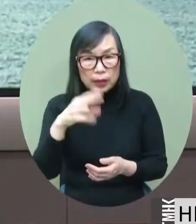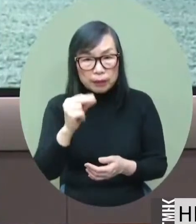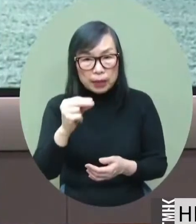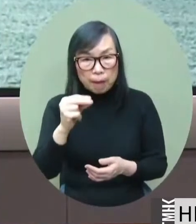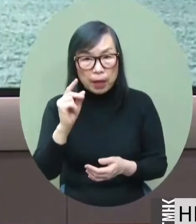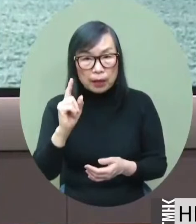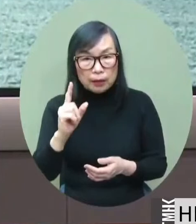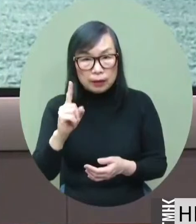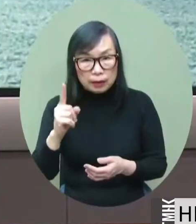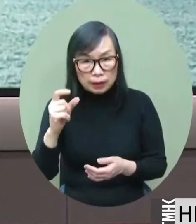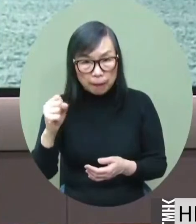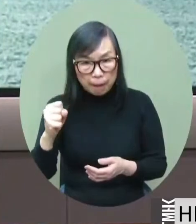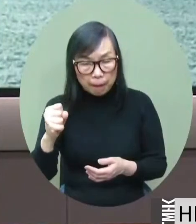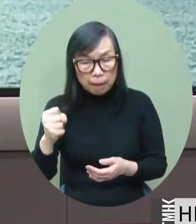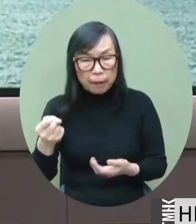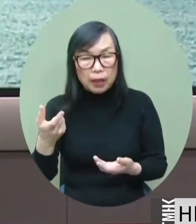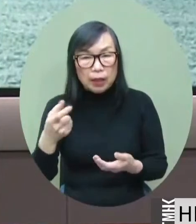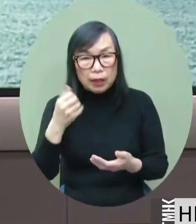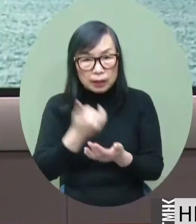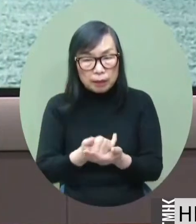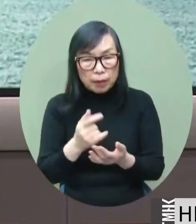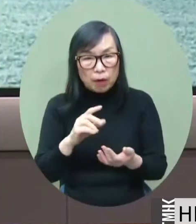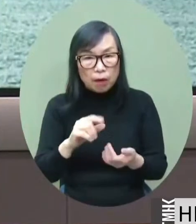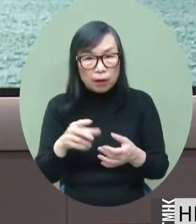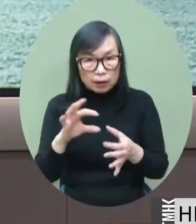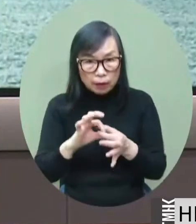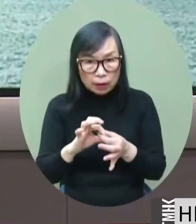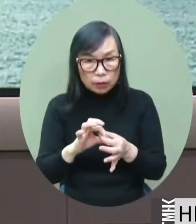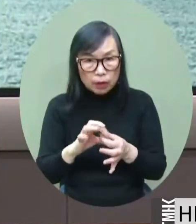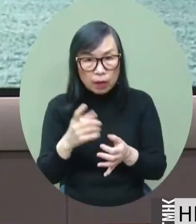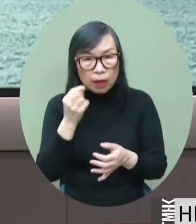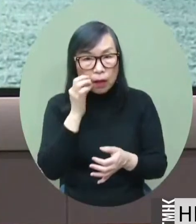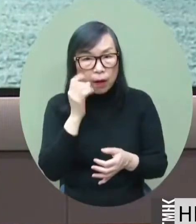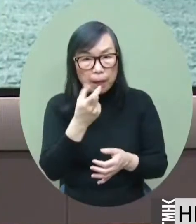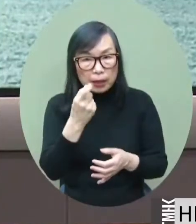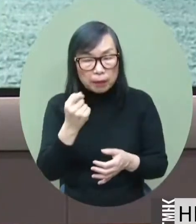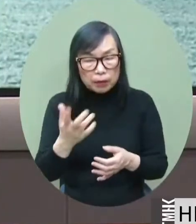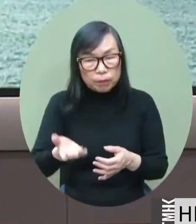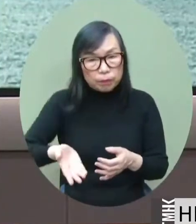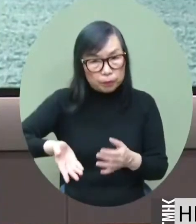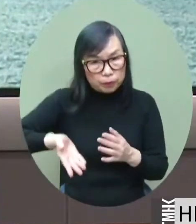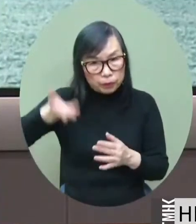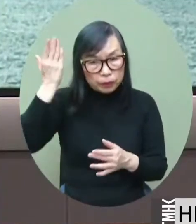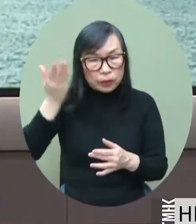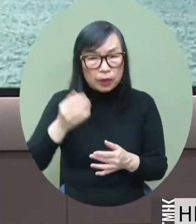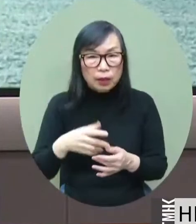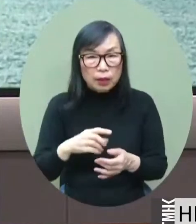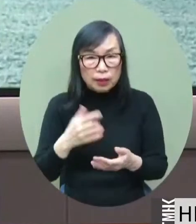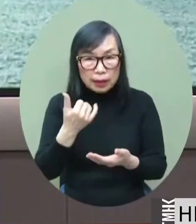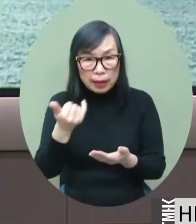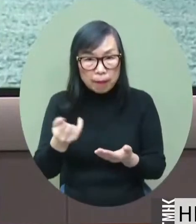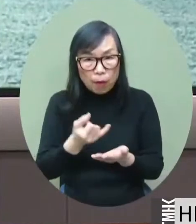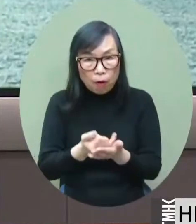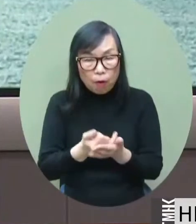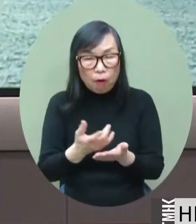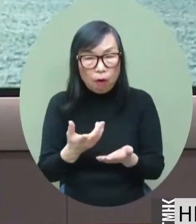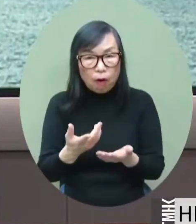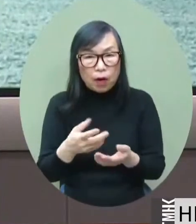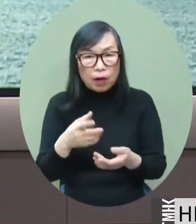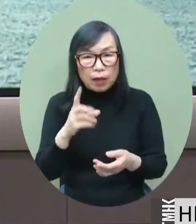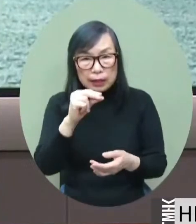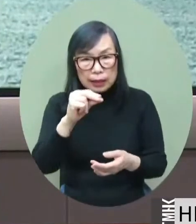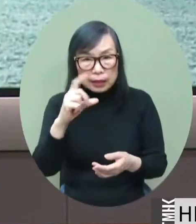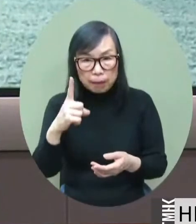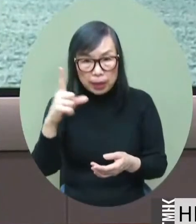deaths. Among them, 5,710 deaths involve elderly persons at 80 or